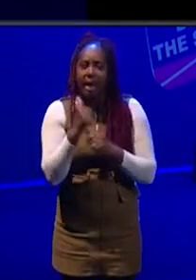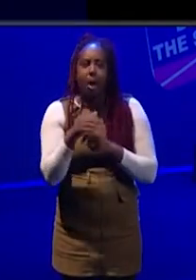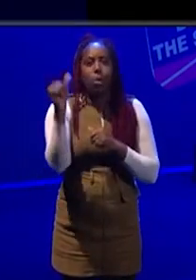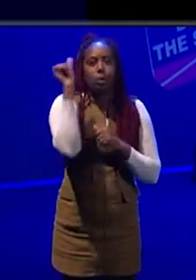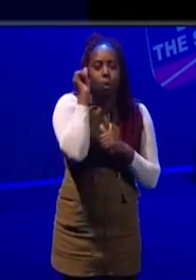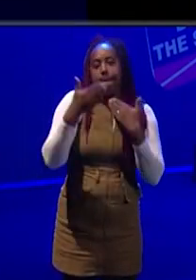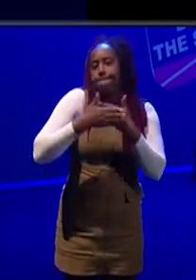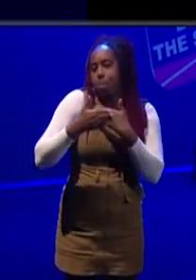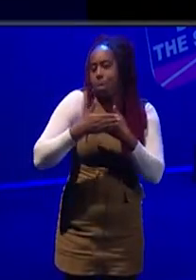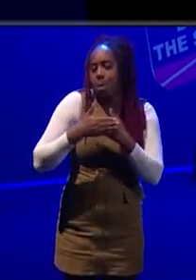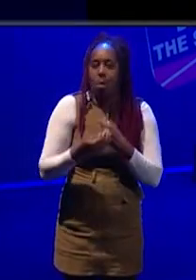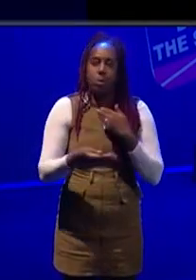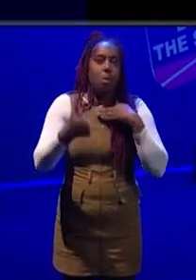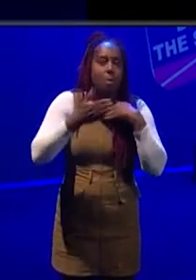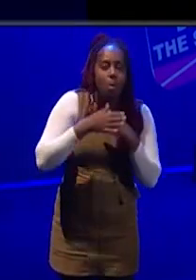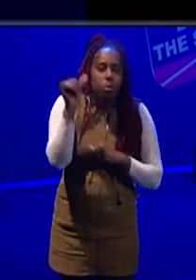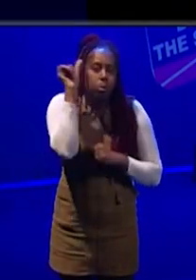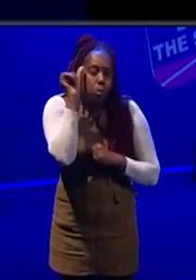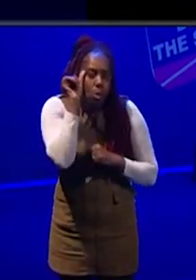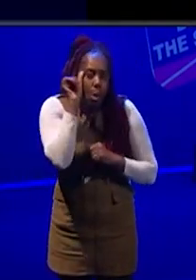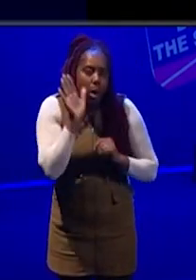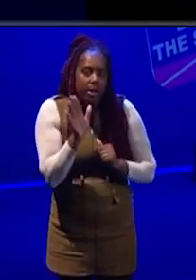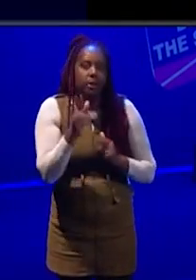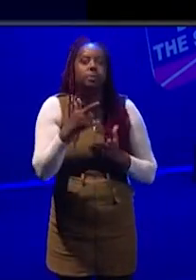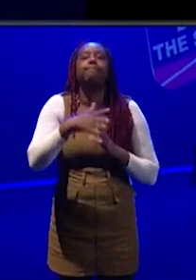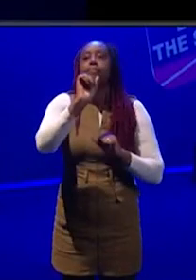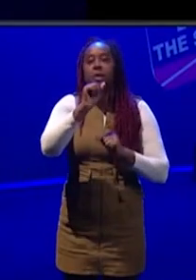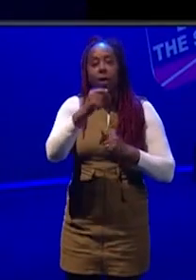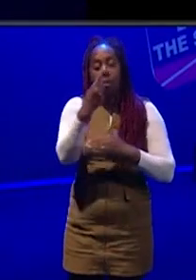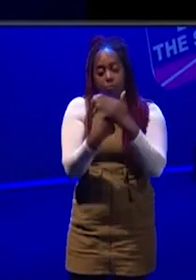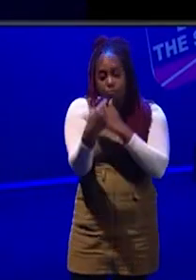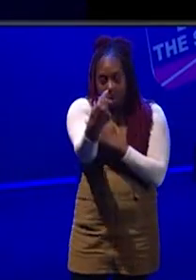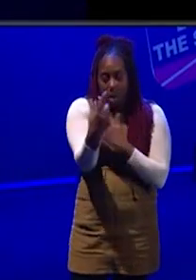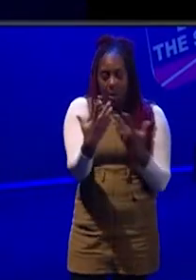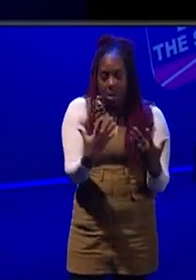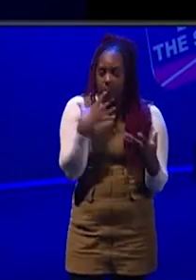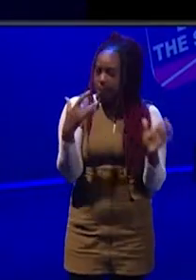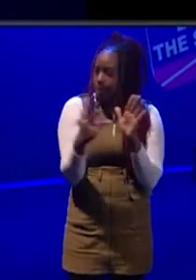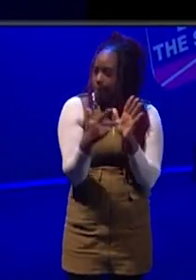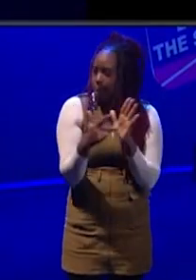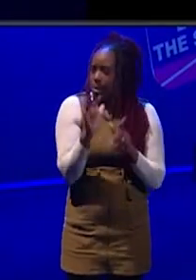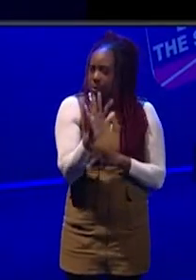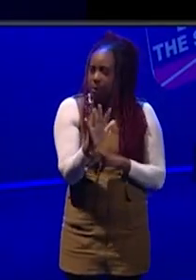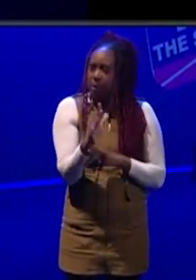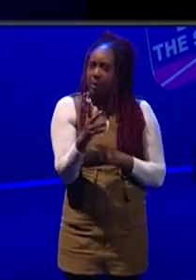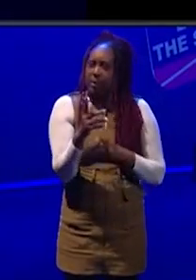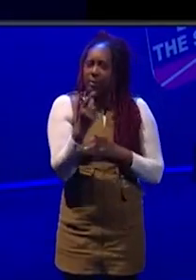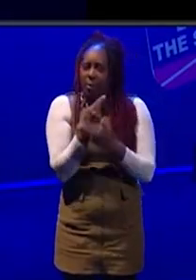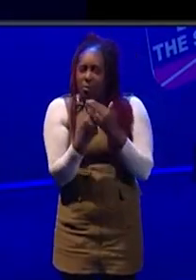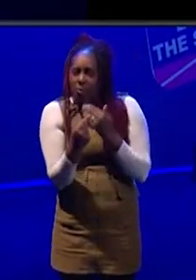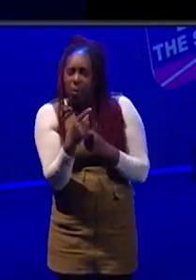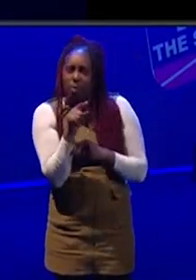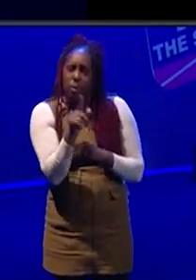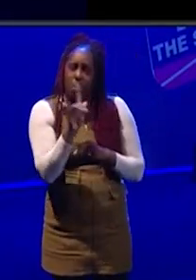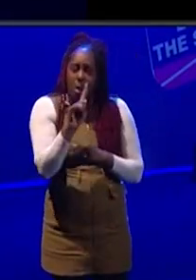lot more. Mm. There's a lot more knowledge out there. Mm. We've reminded ourselves that freelancers are really important. And they're really vulnerable in the ecology